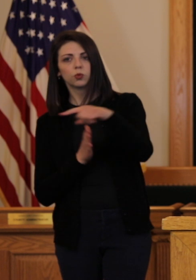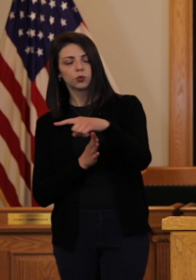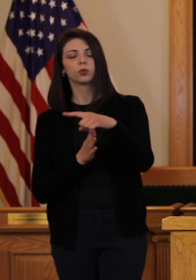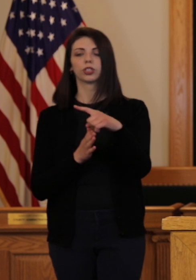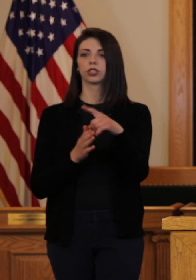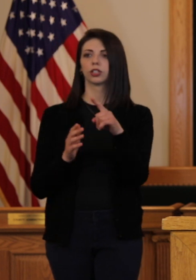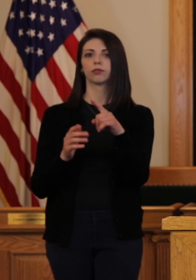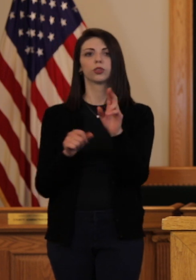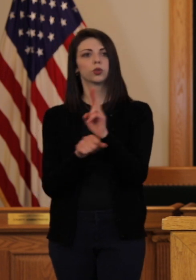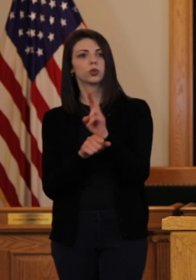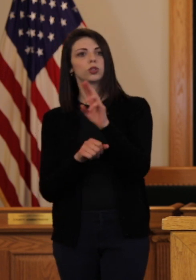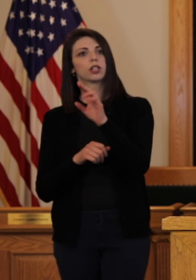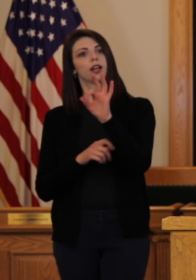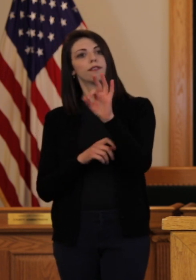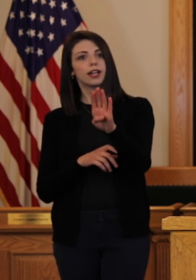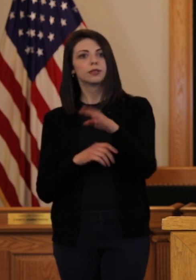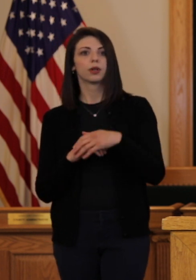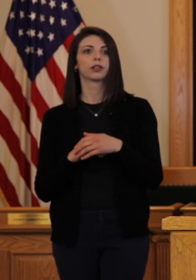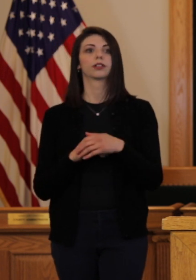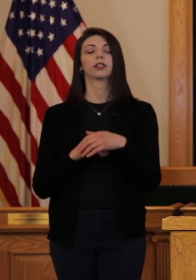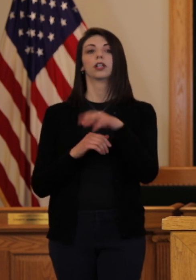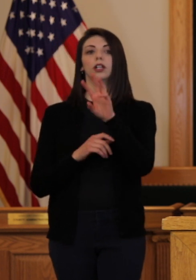to push updates. That address is